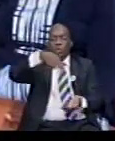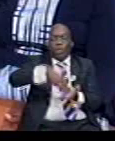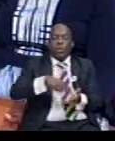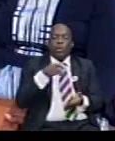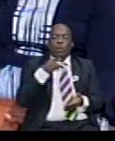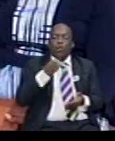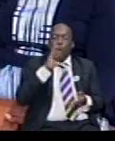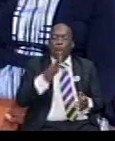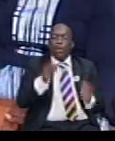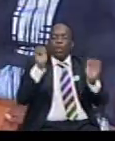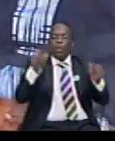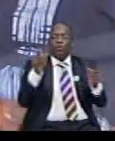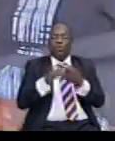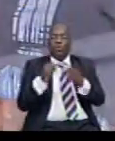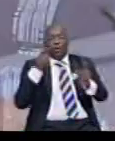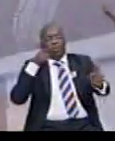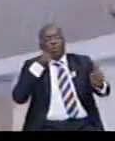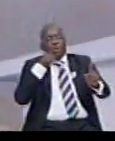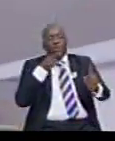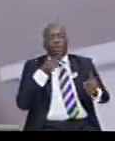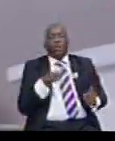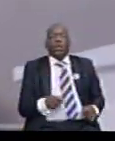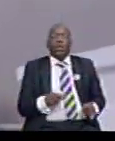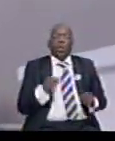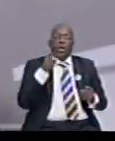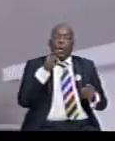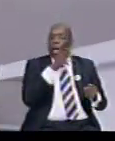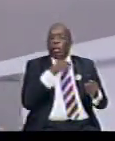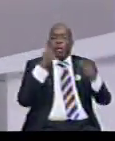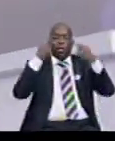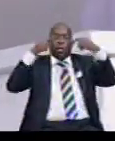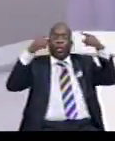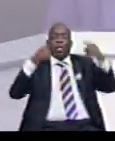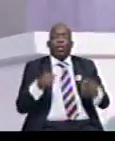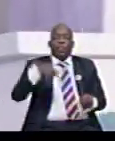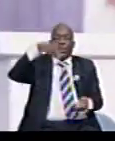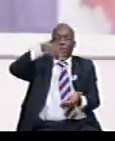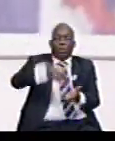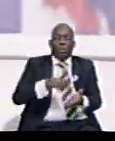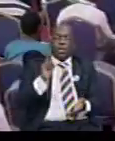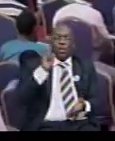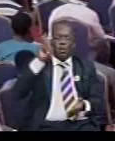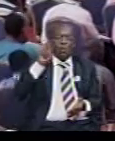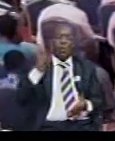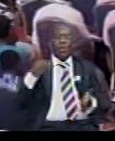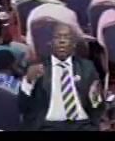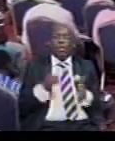to declare, get up on your feet. It will happen.